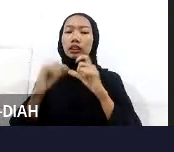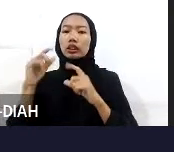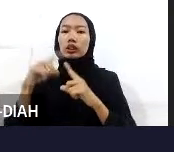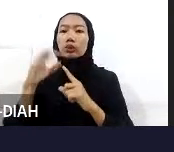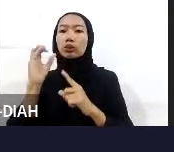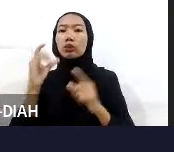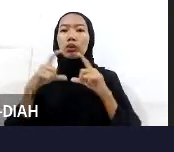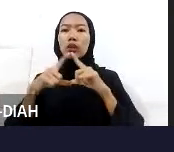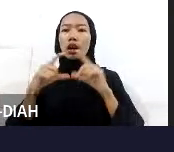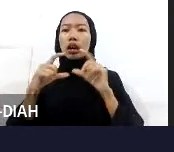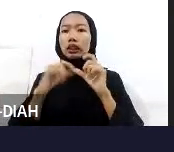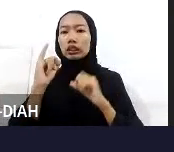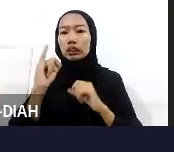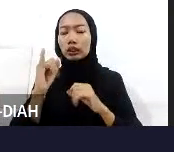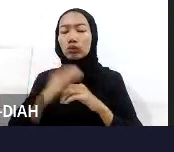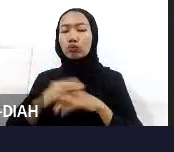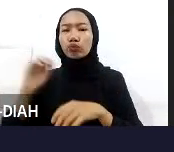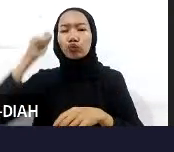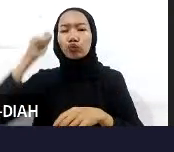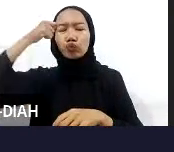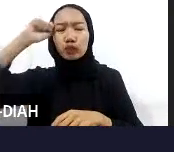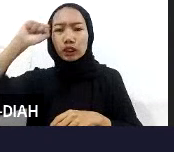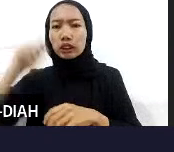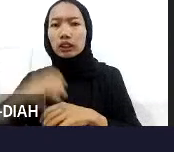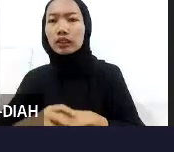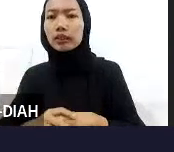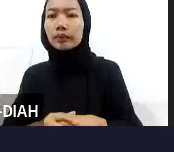The impact of family and friends.